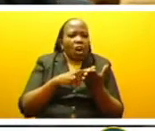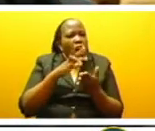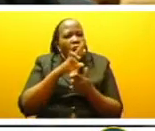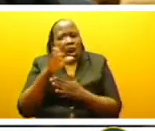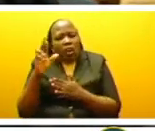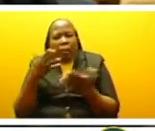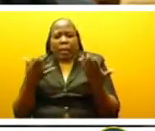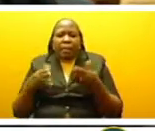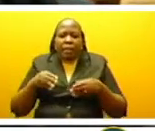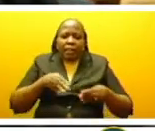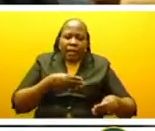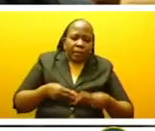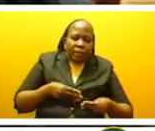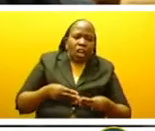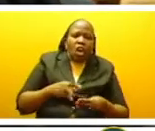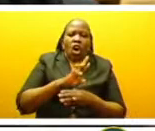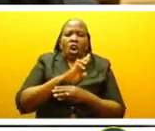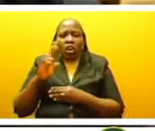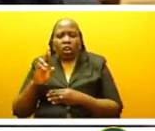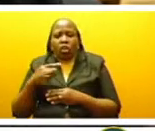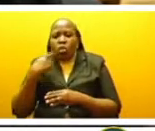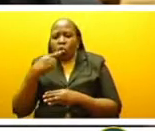declare the result.